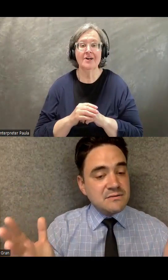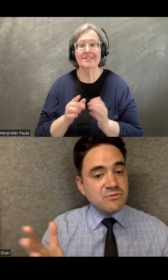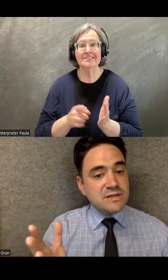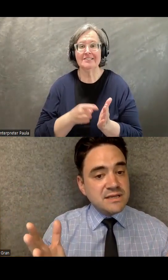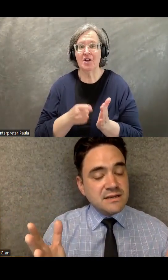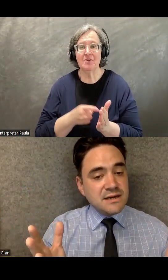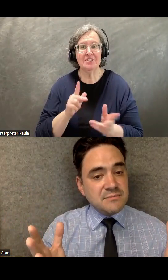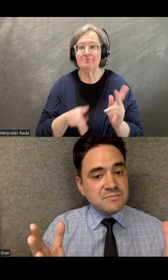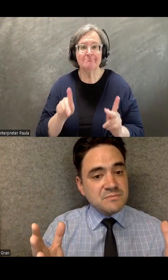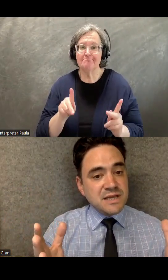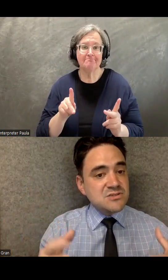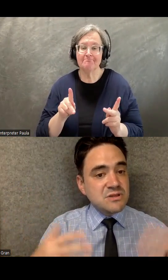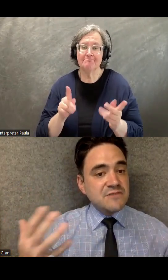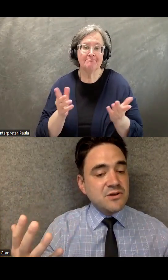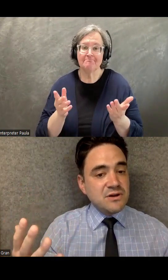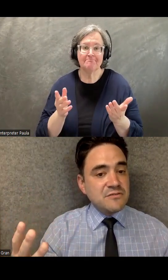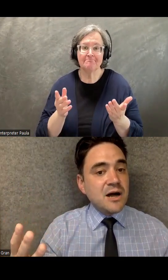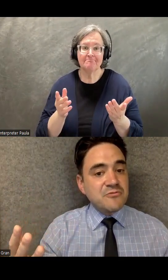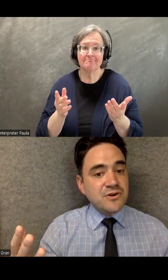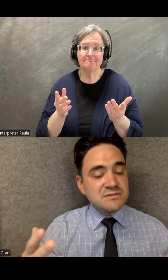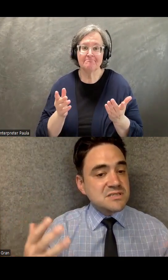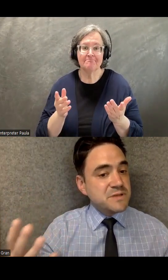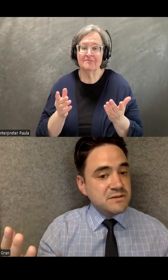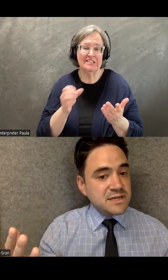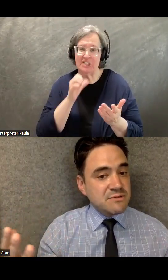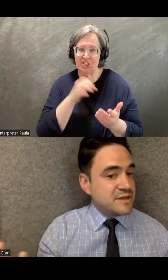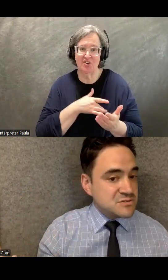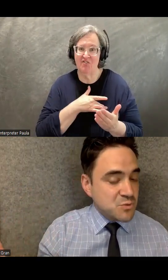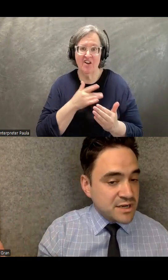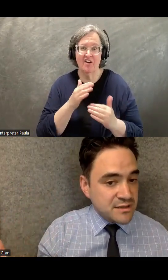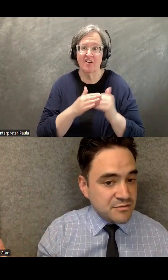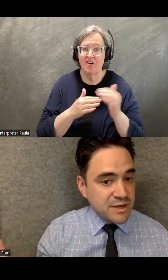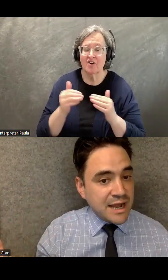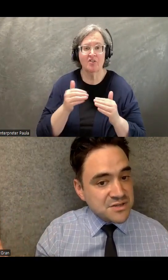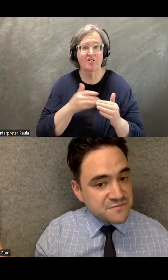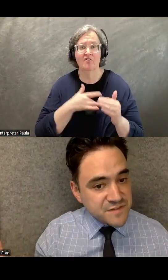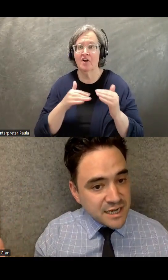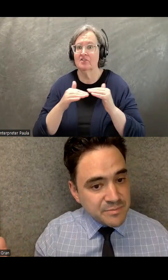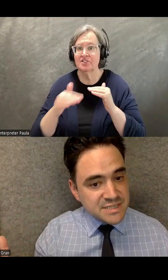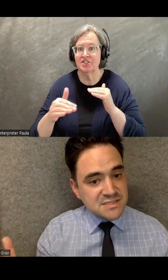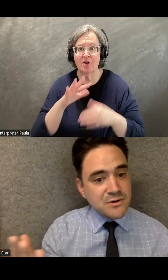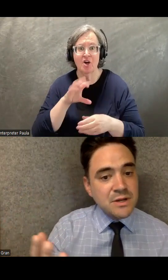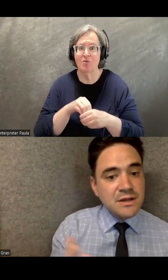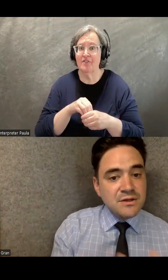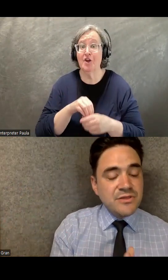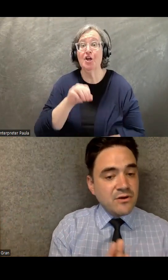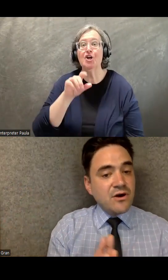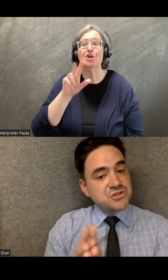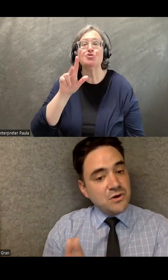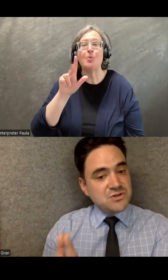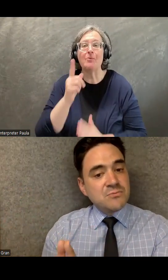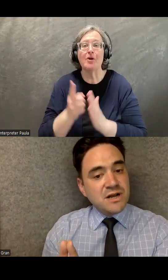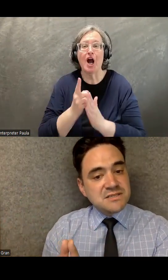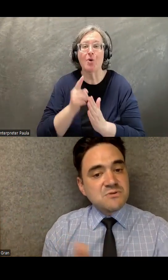can't really get to a level of comfort and stability within 23 hours and 59 minutes. So there